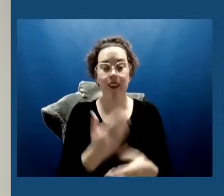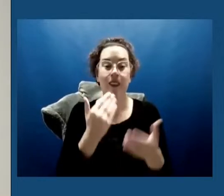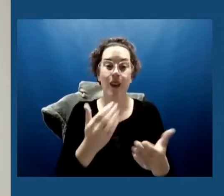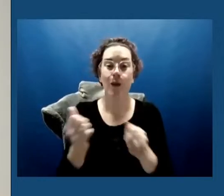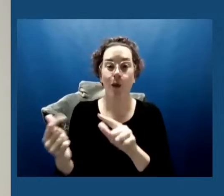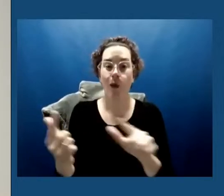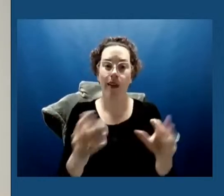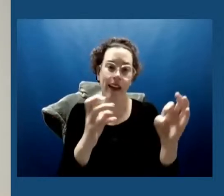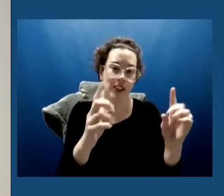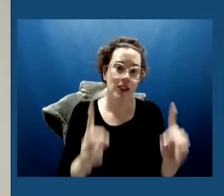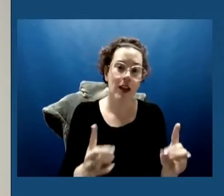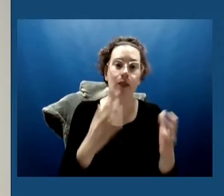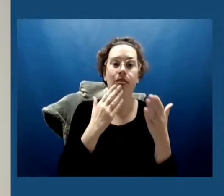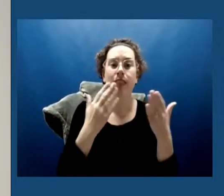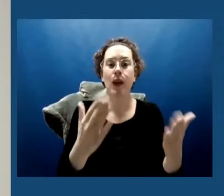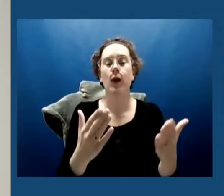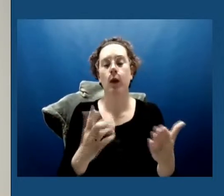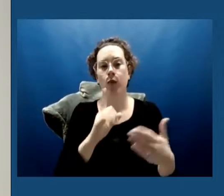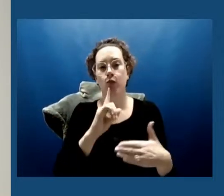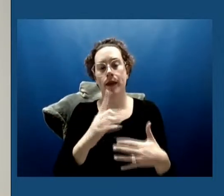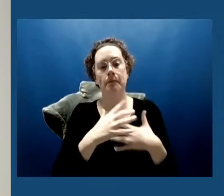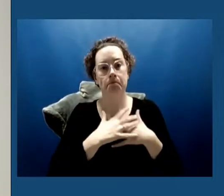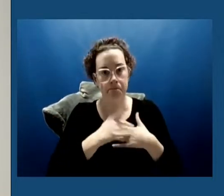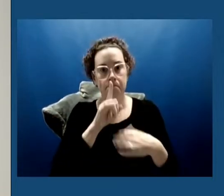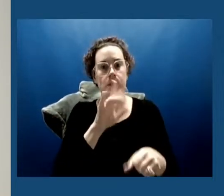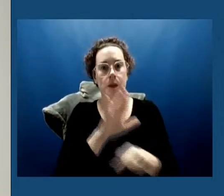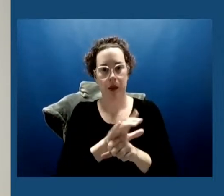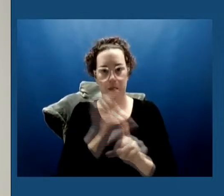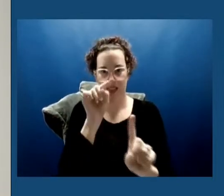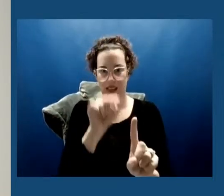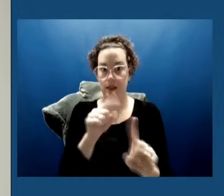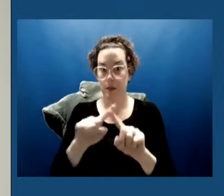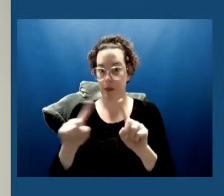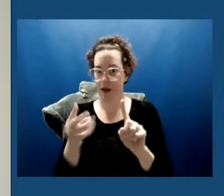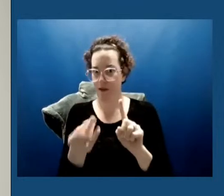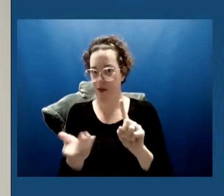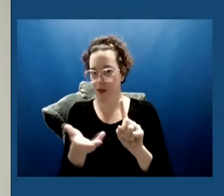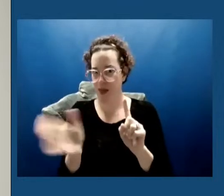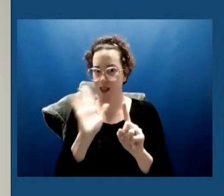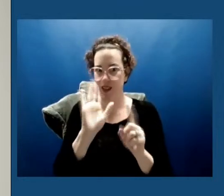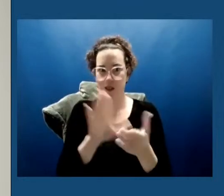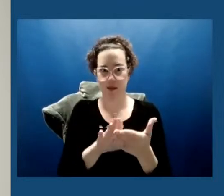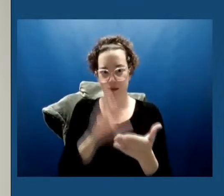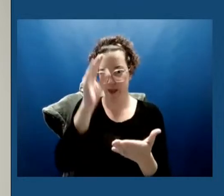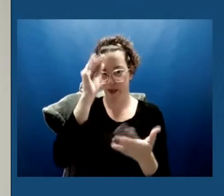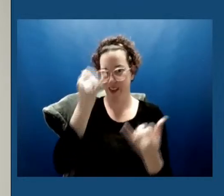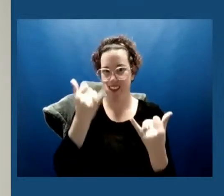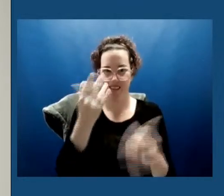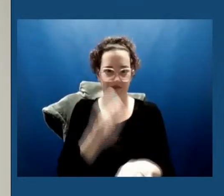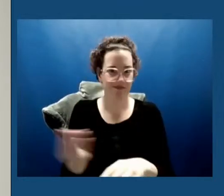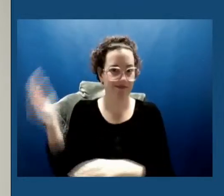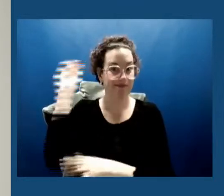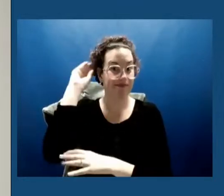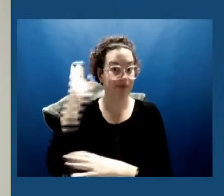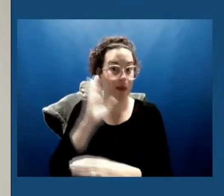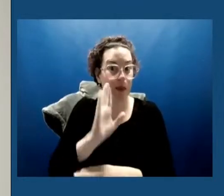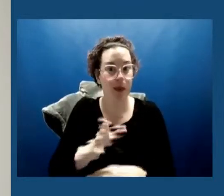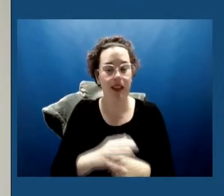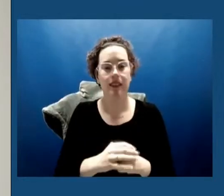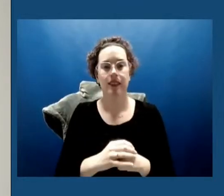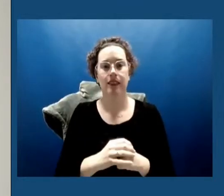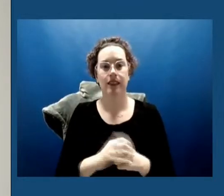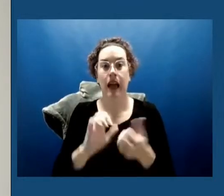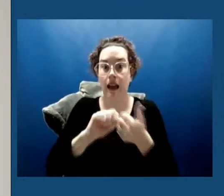I'm deeply committed to doing this. But I've learned a few things today that I'm going to take home with me about how to make